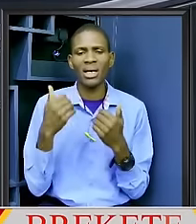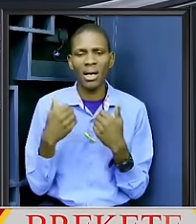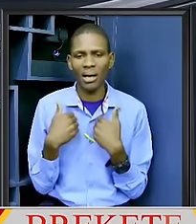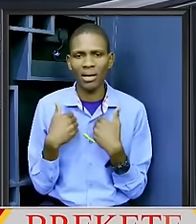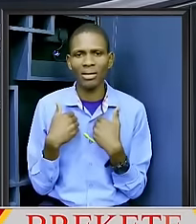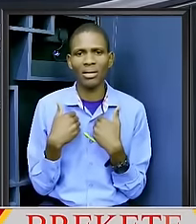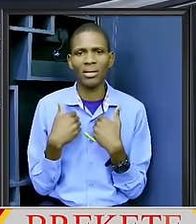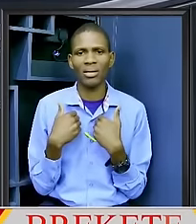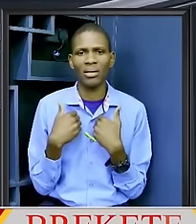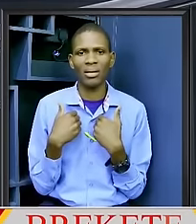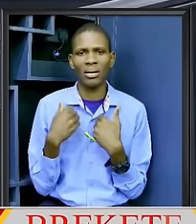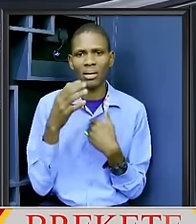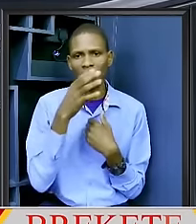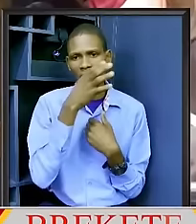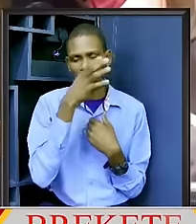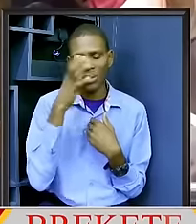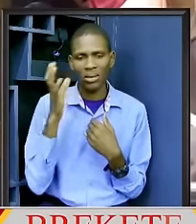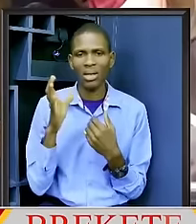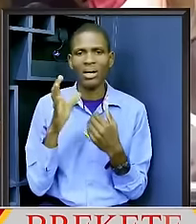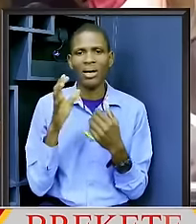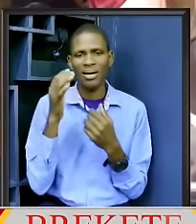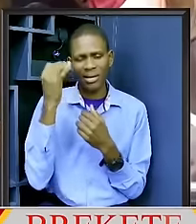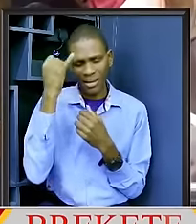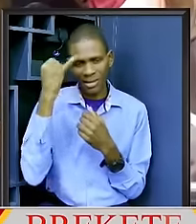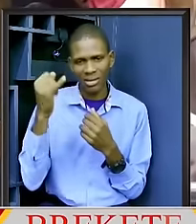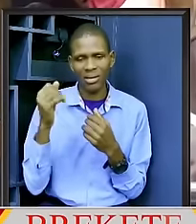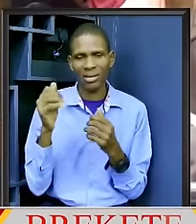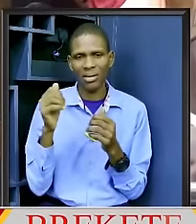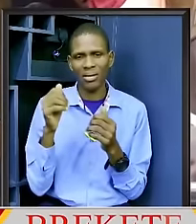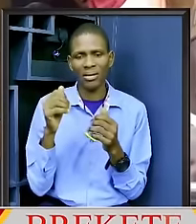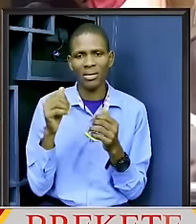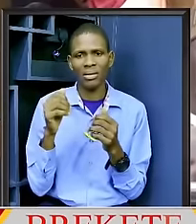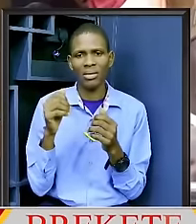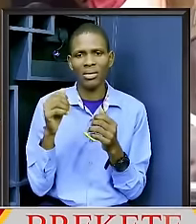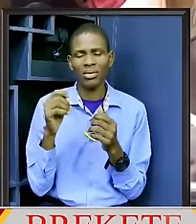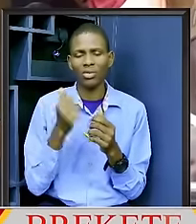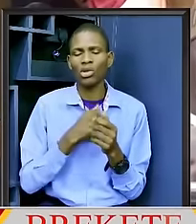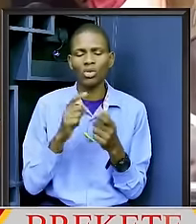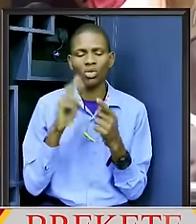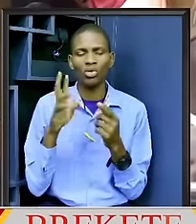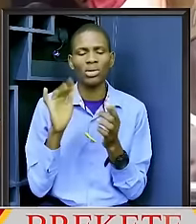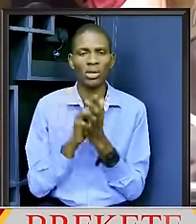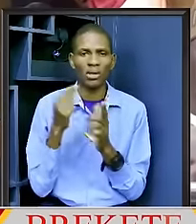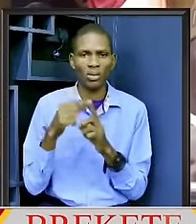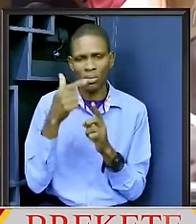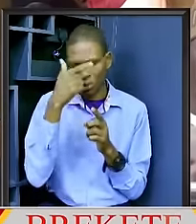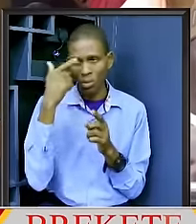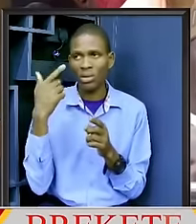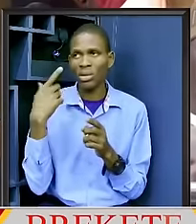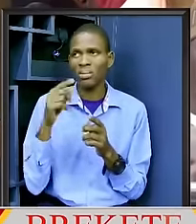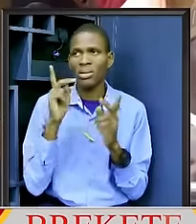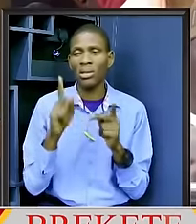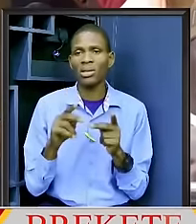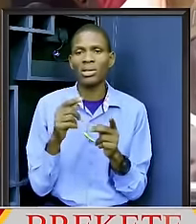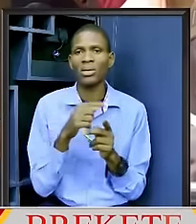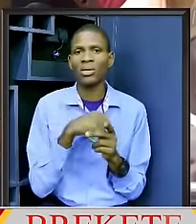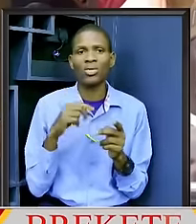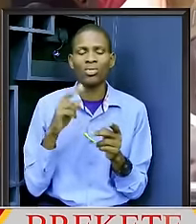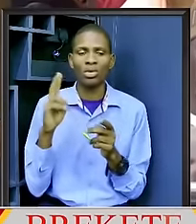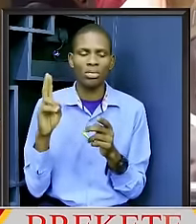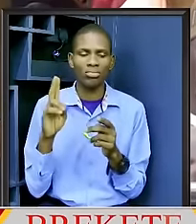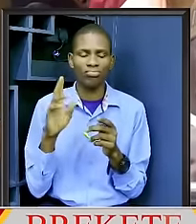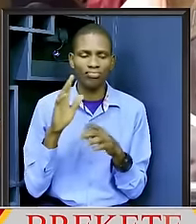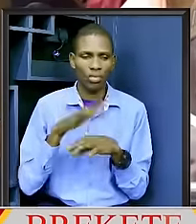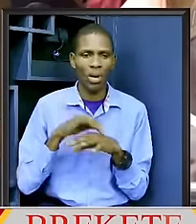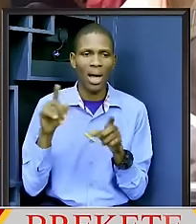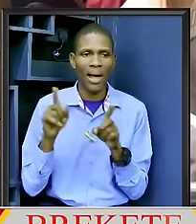this criminal idea, sorry to use that word, because the person we engage as verification